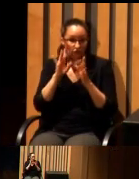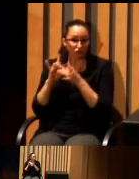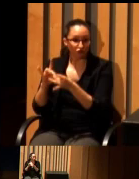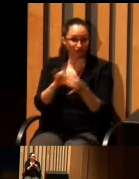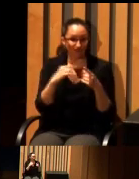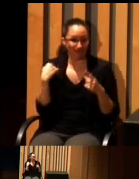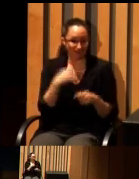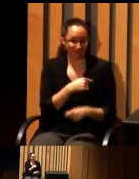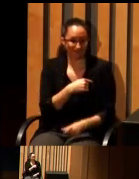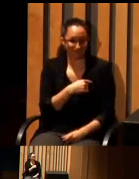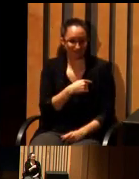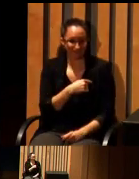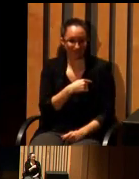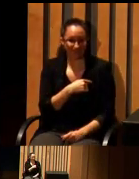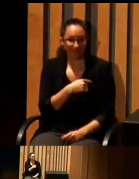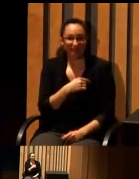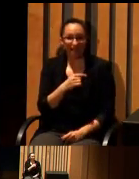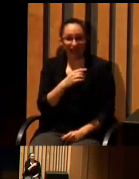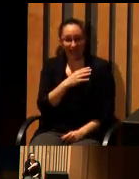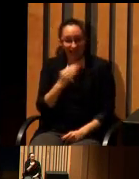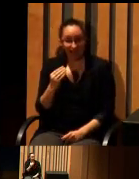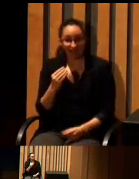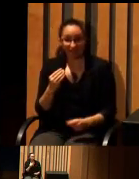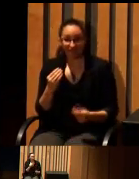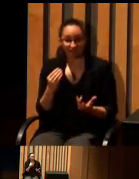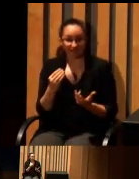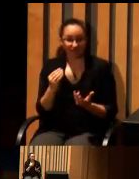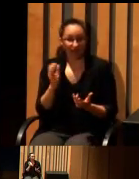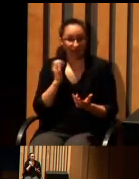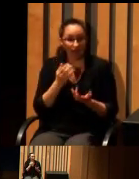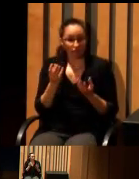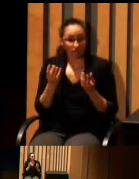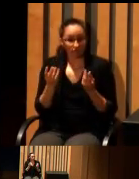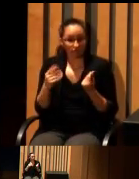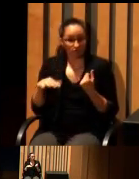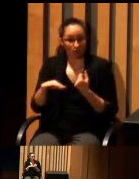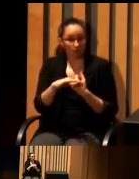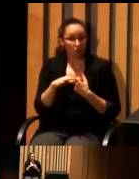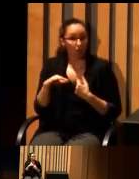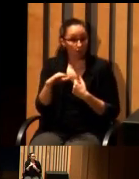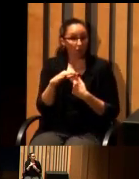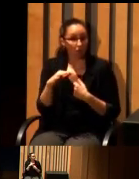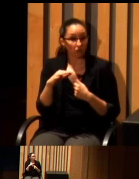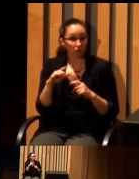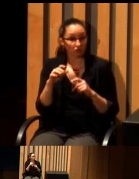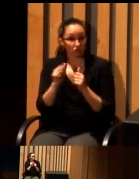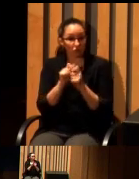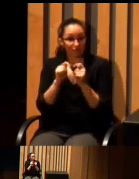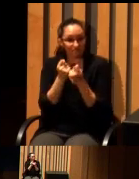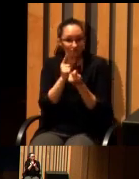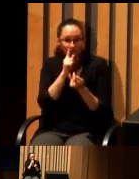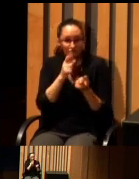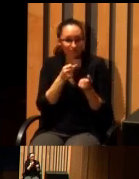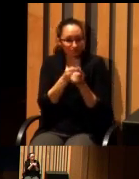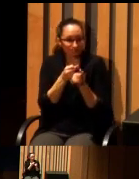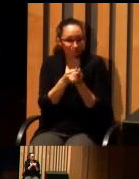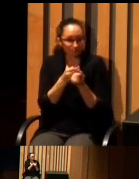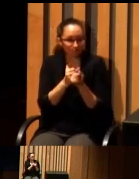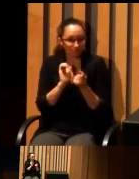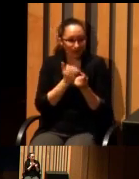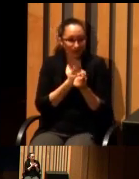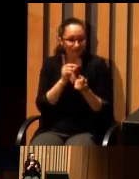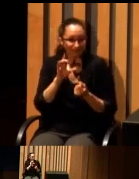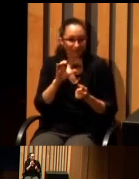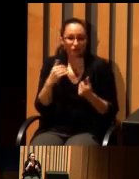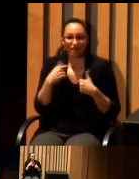and confirmation that this is a real place than our local sports teams. We do have a soccer team, a hockey team, and a